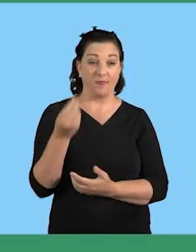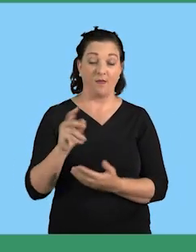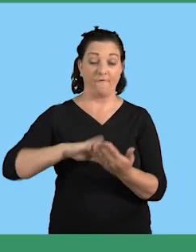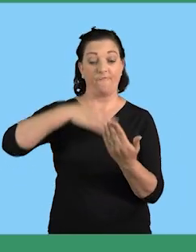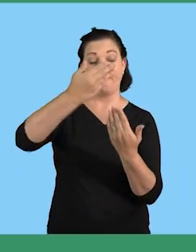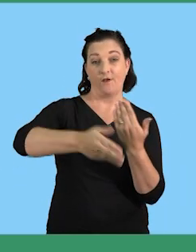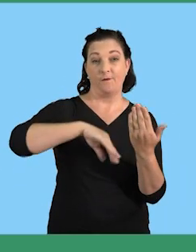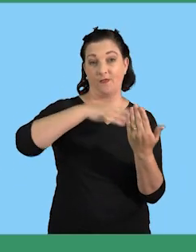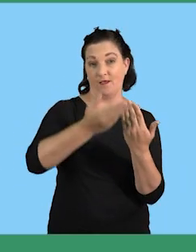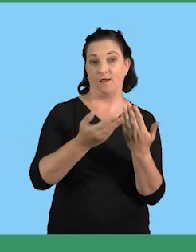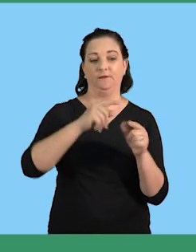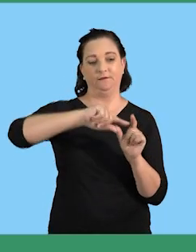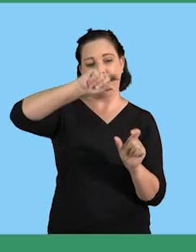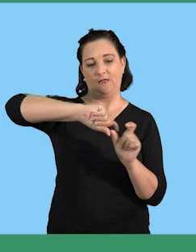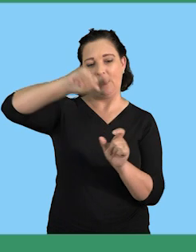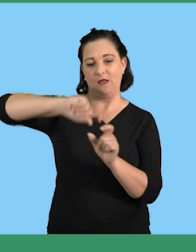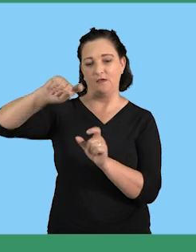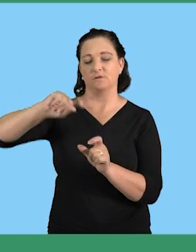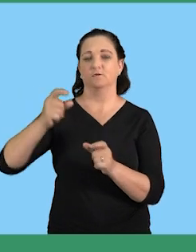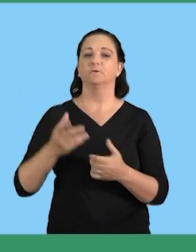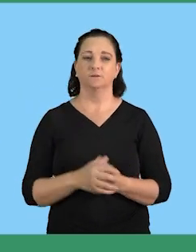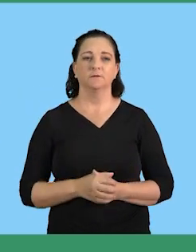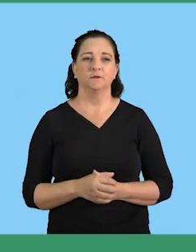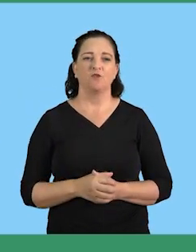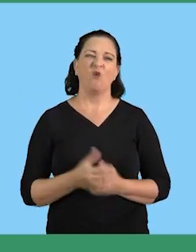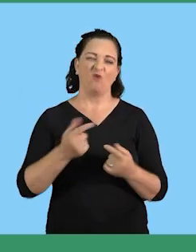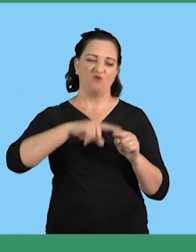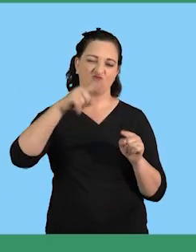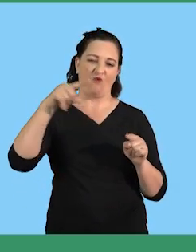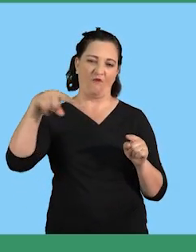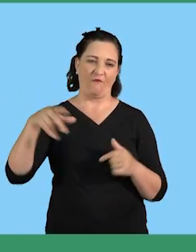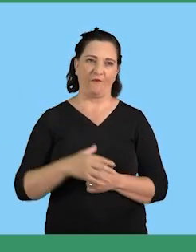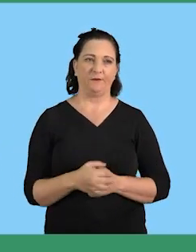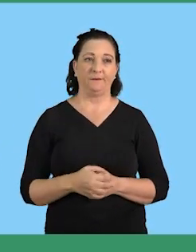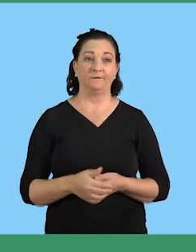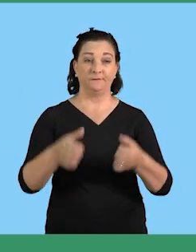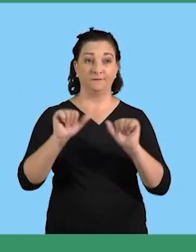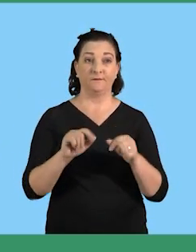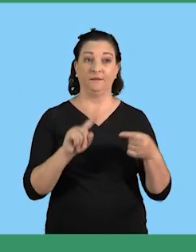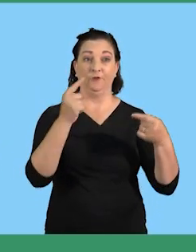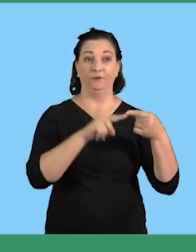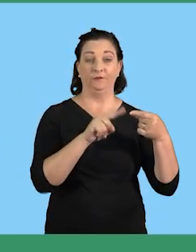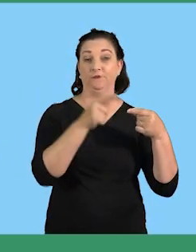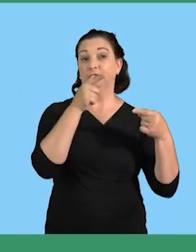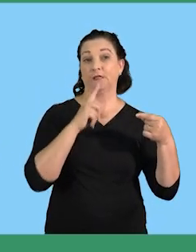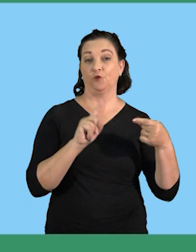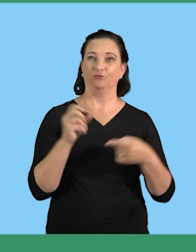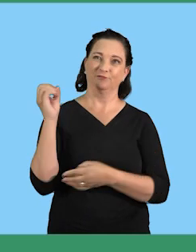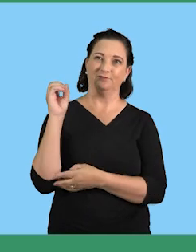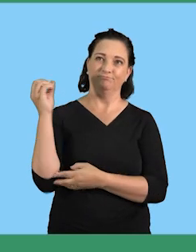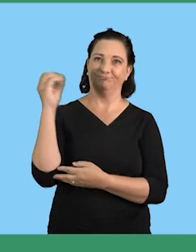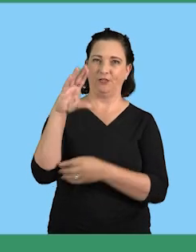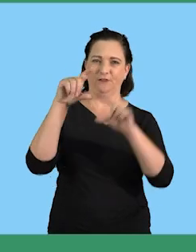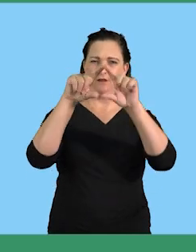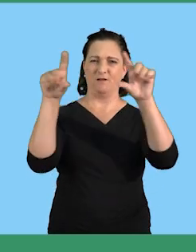got diagrams. Right, so now we're going to explain all these visual aids. Let's start. The first one is our data projector.